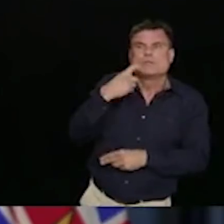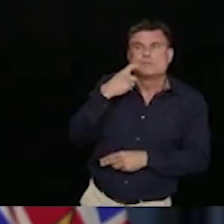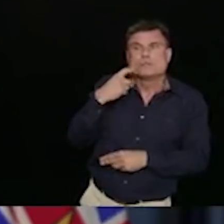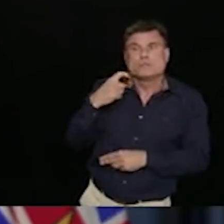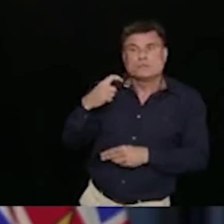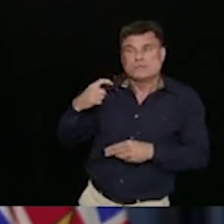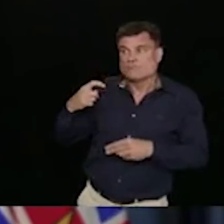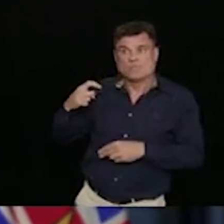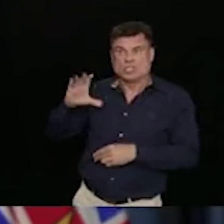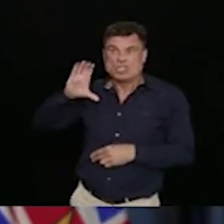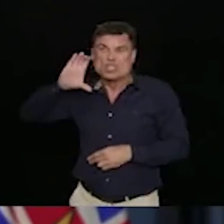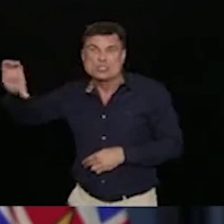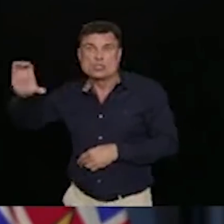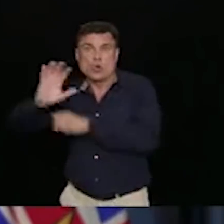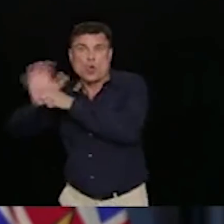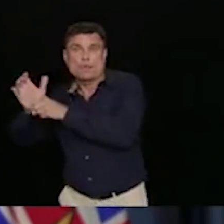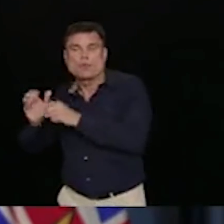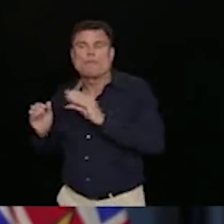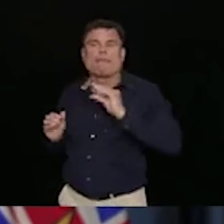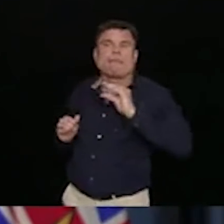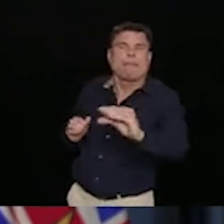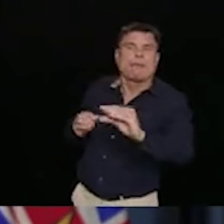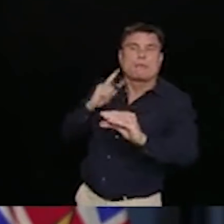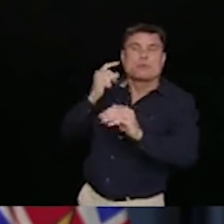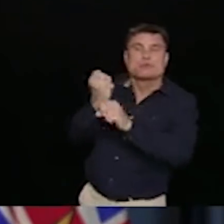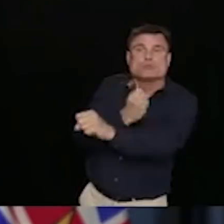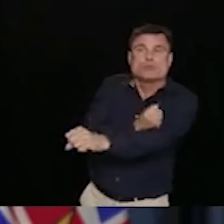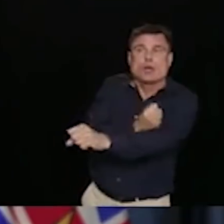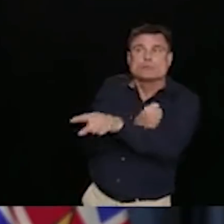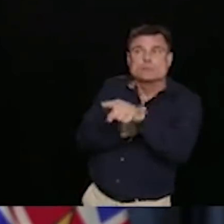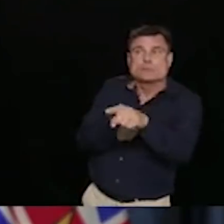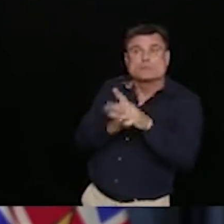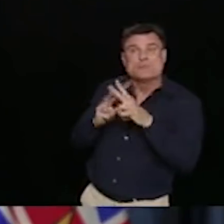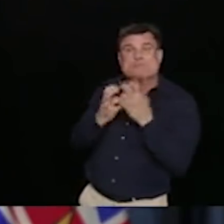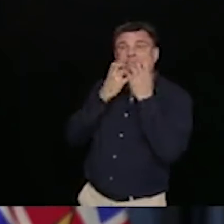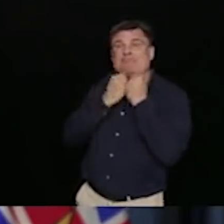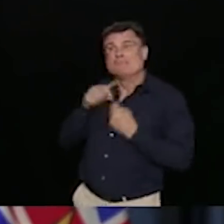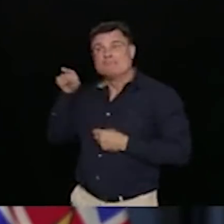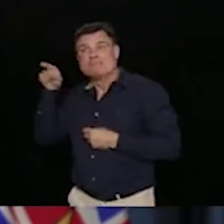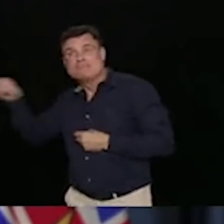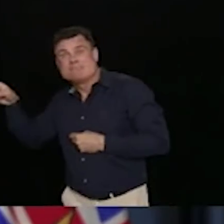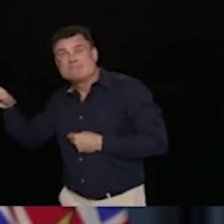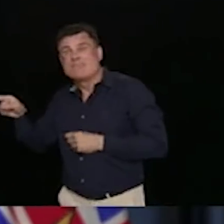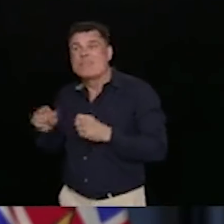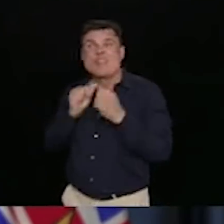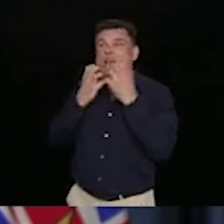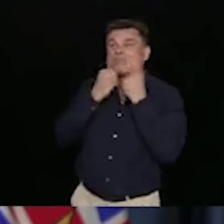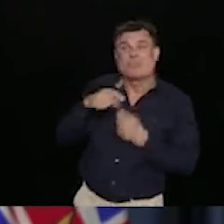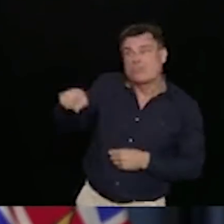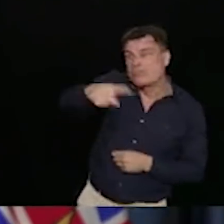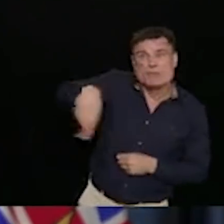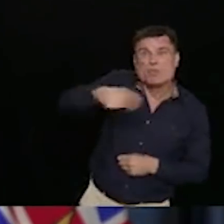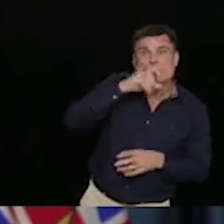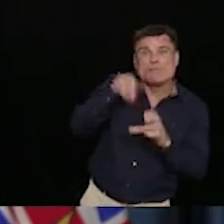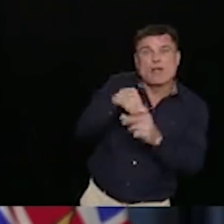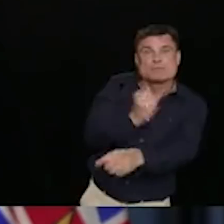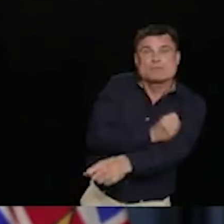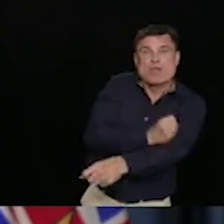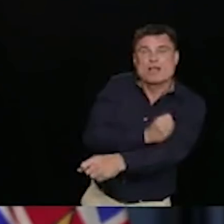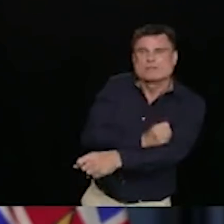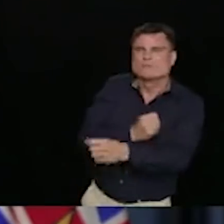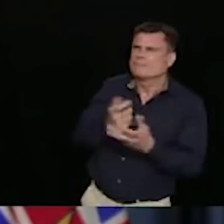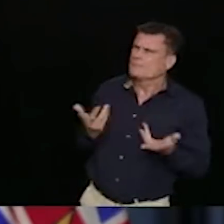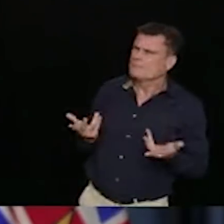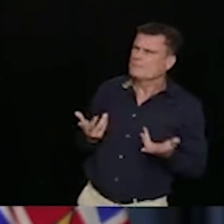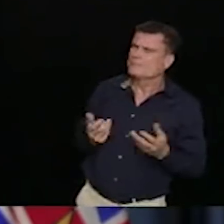COVID. And I wonder what you say to those families, because it's hard not to see that. What I say to the questioner, quite frankly, is that you can't